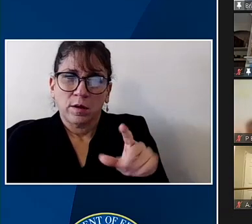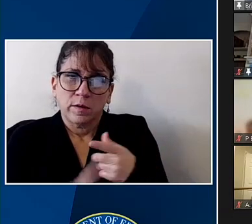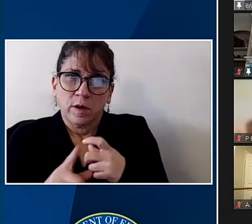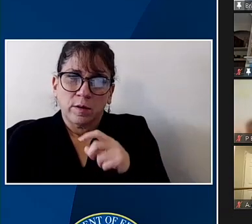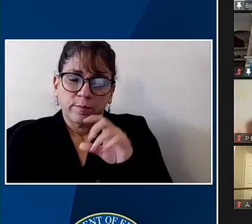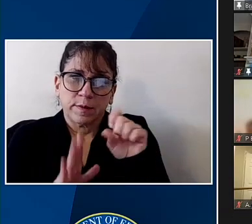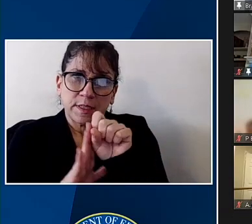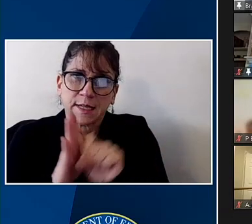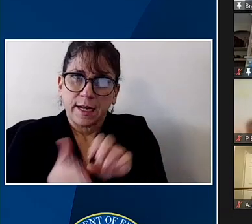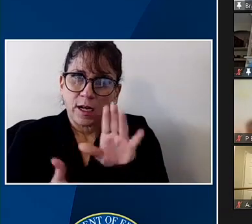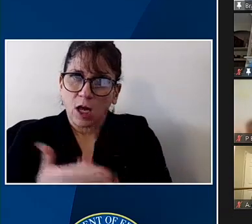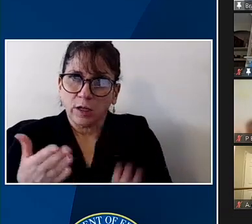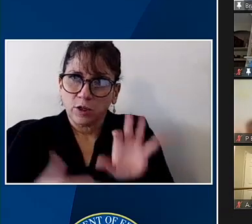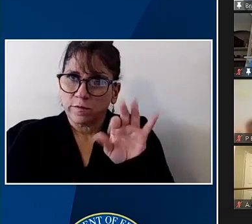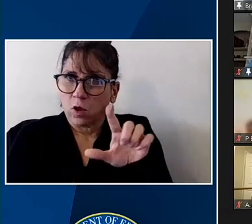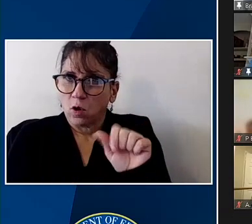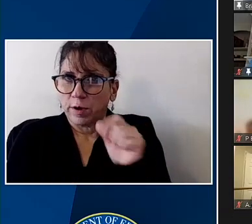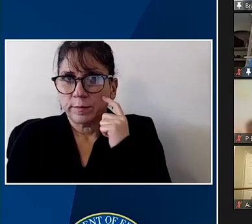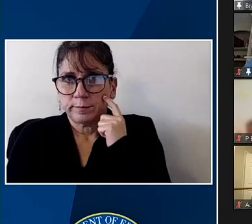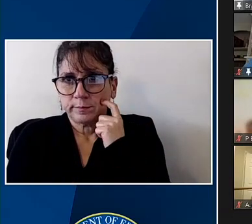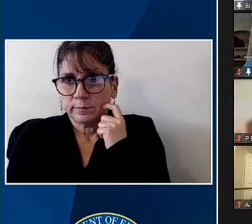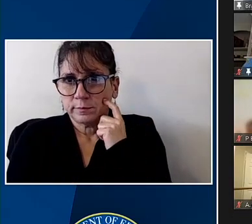Florida.